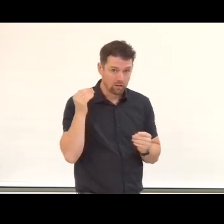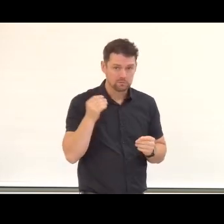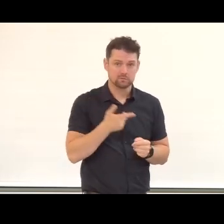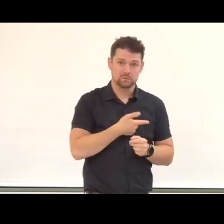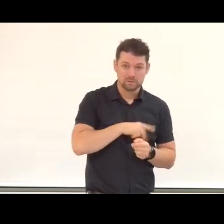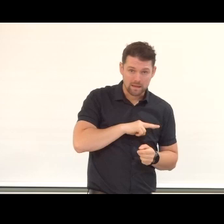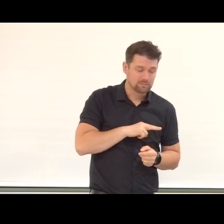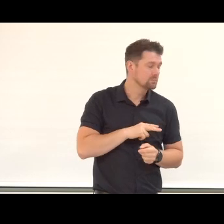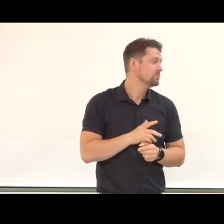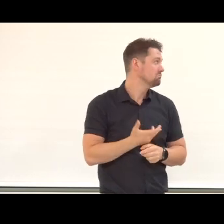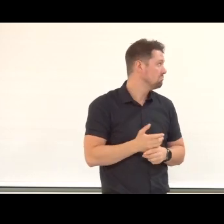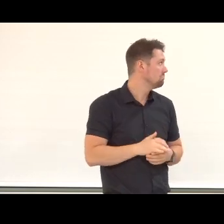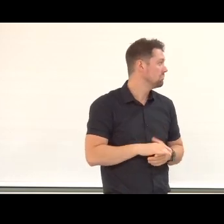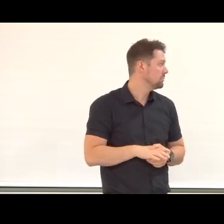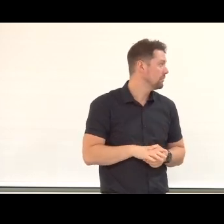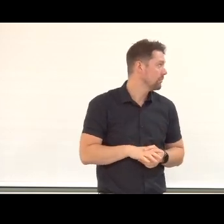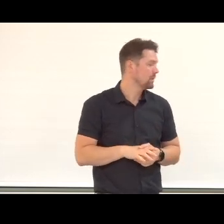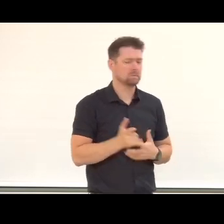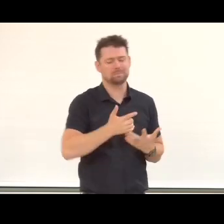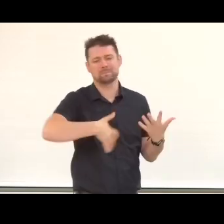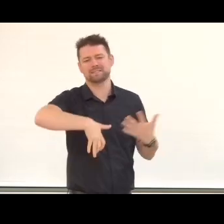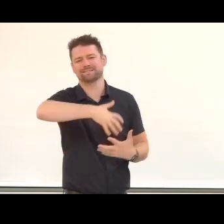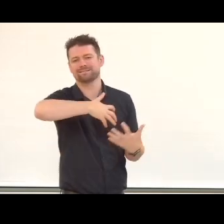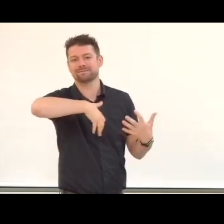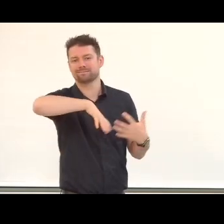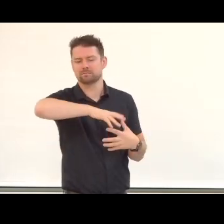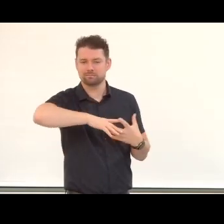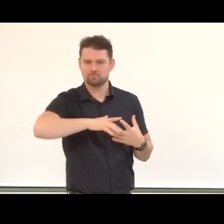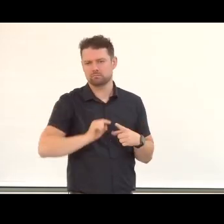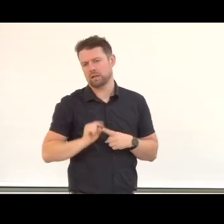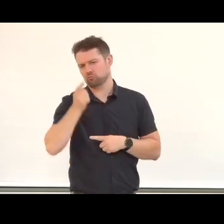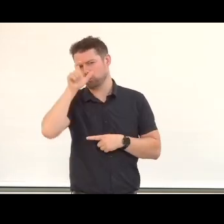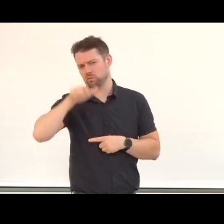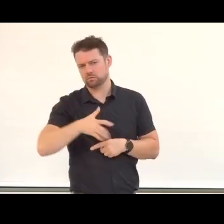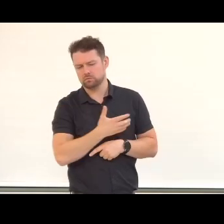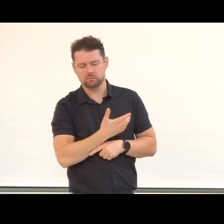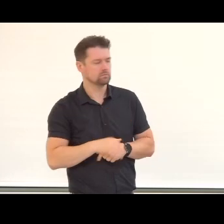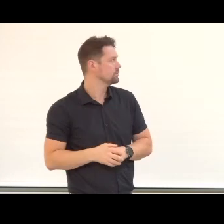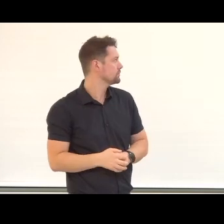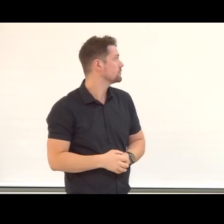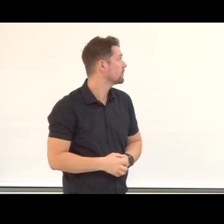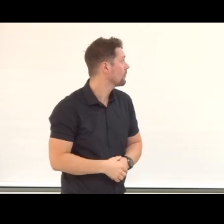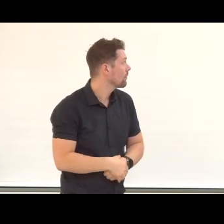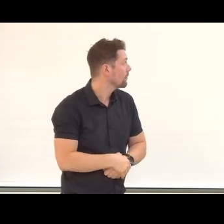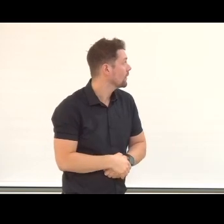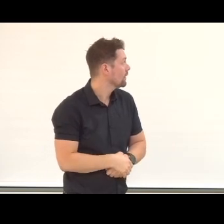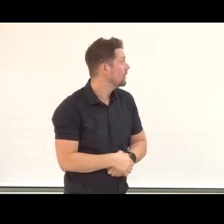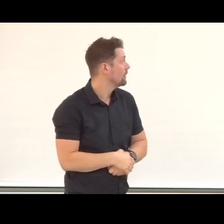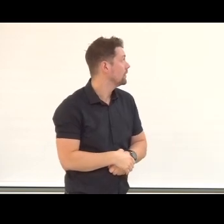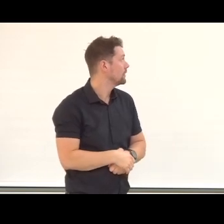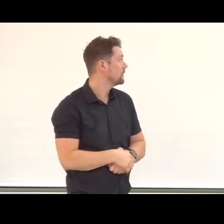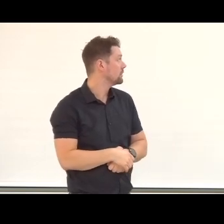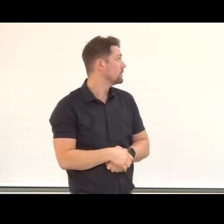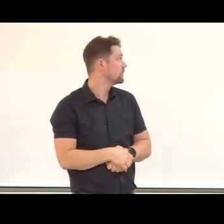Spain. And so a very mixed group of analog astronauts. Continue. Yeah. And here's